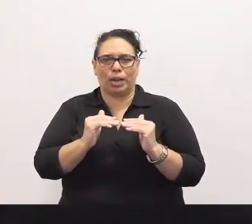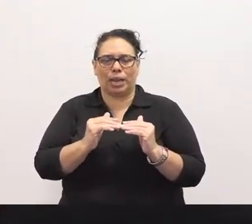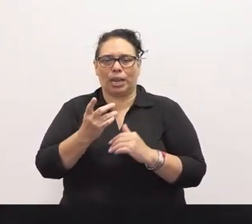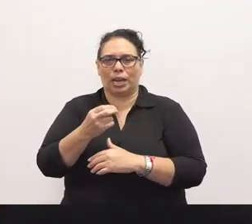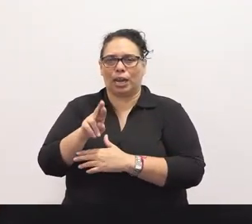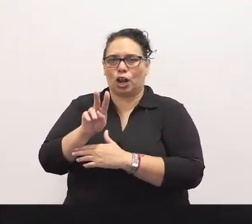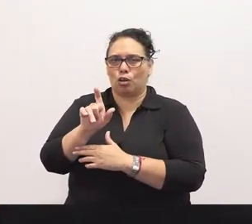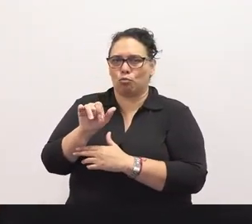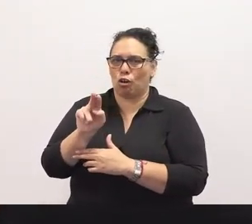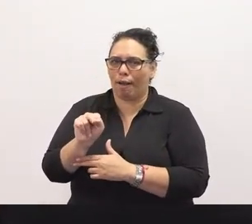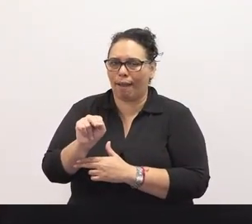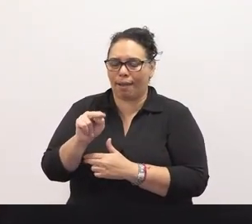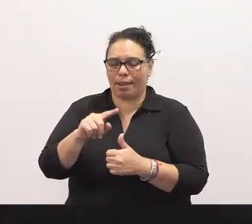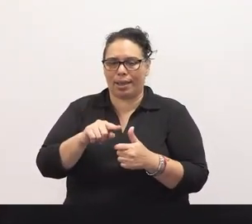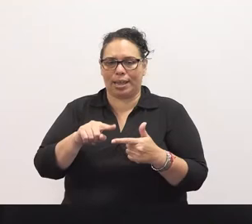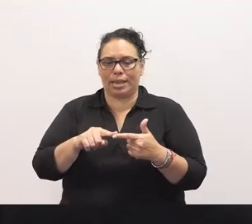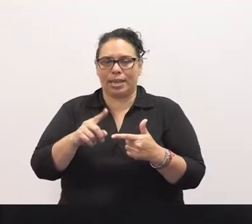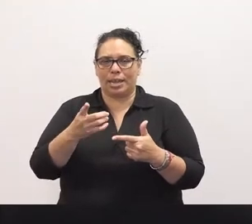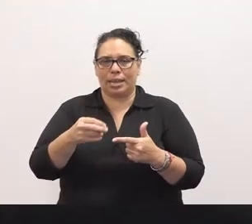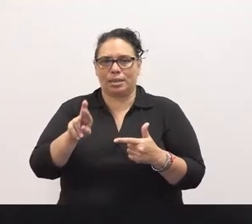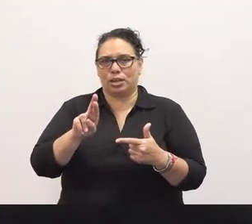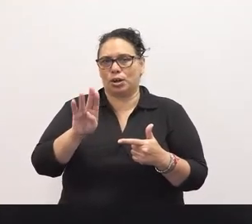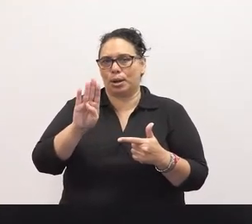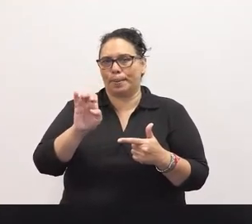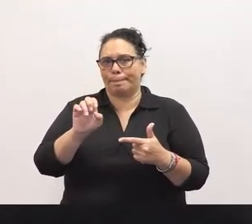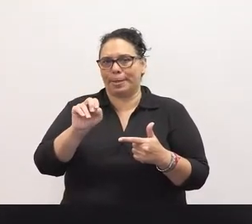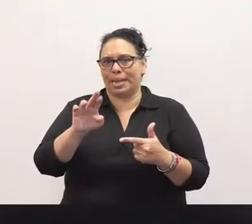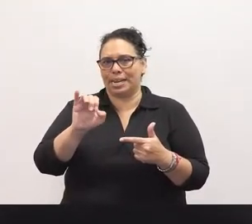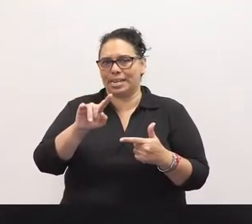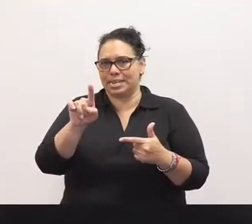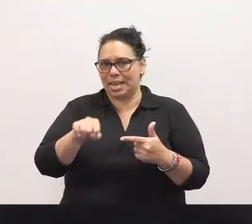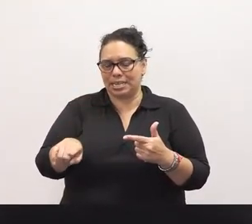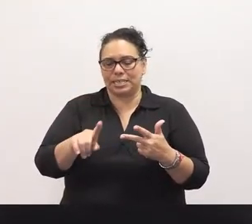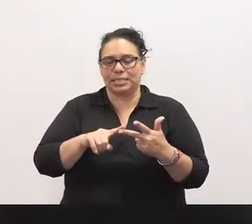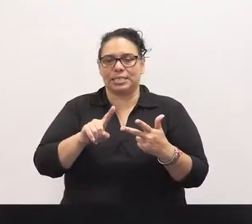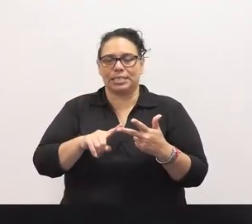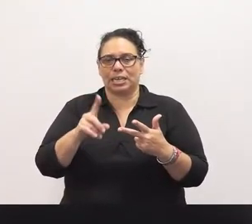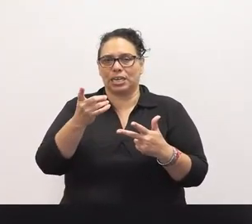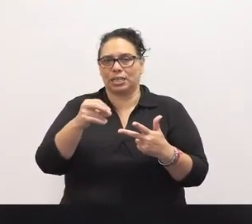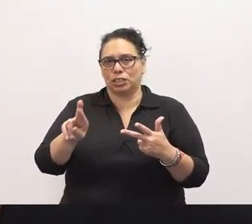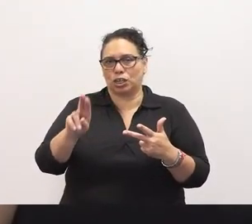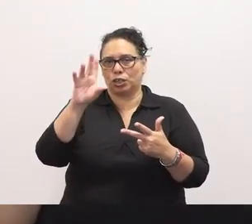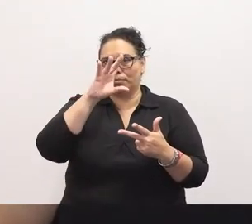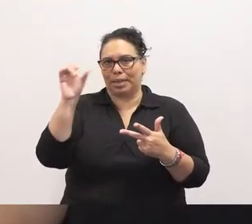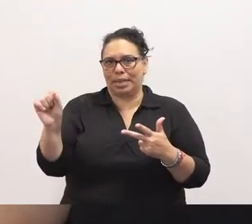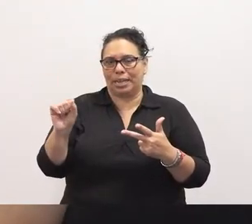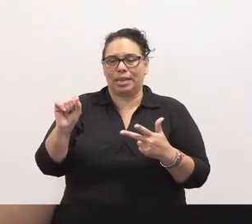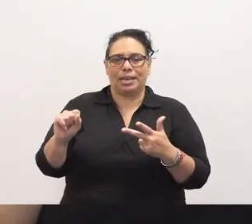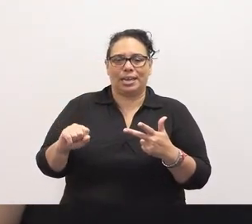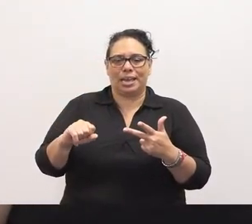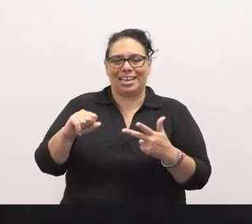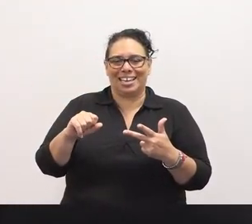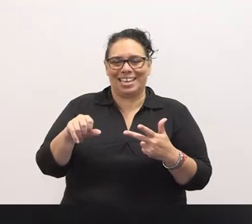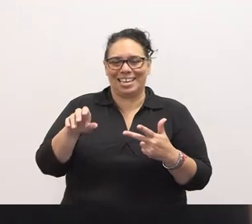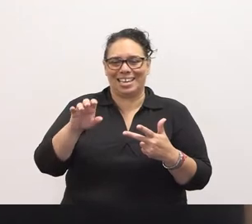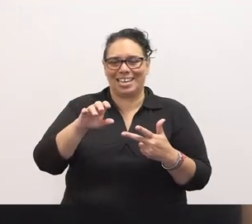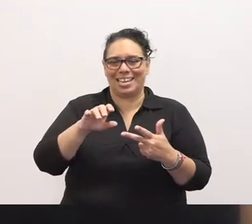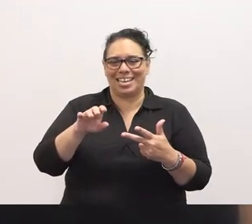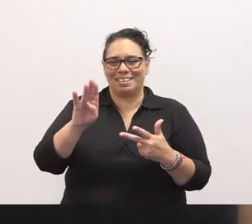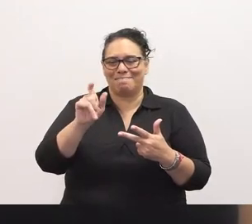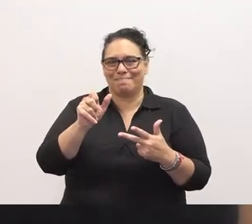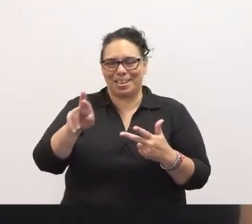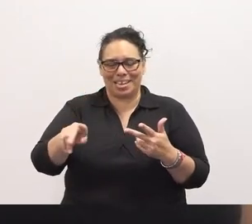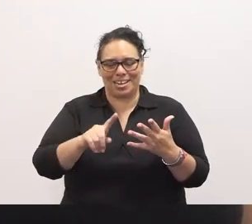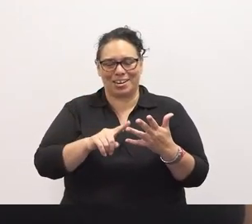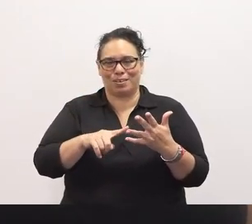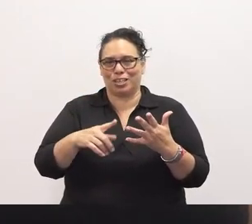Brown, Dr. Benista, Superintendent Dr. Baker, and Mrs. Craighead, who is our regular, you got my vote. Mr. Miller, good to see you the